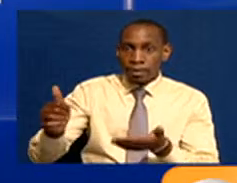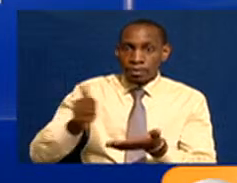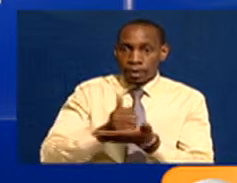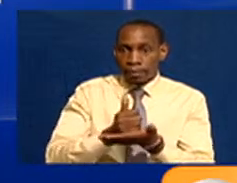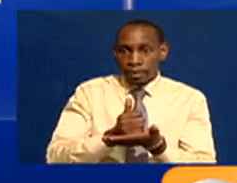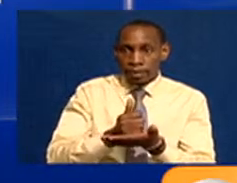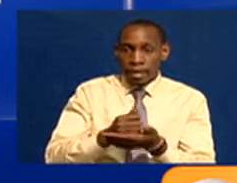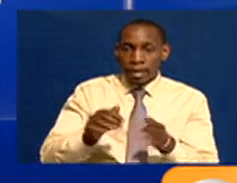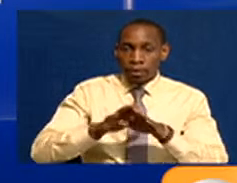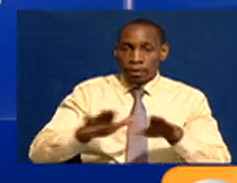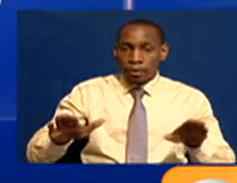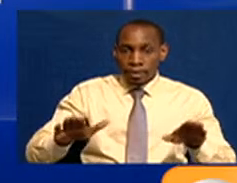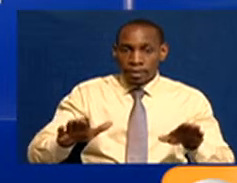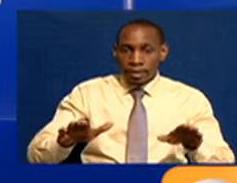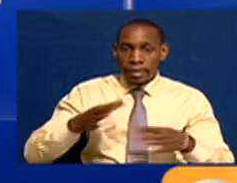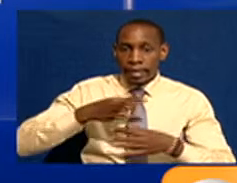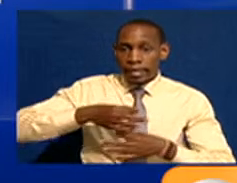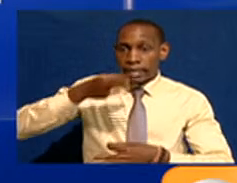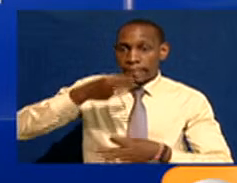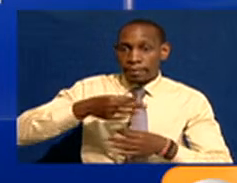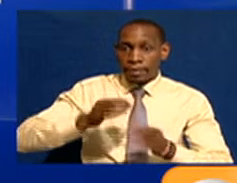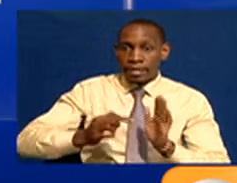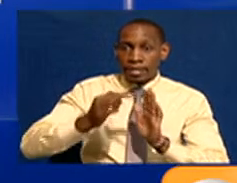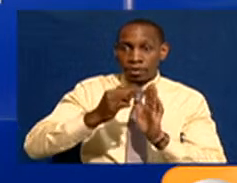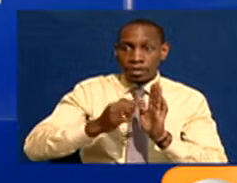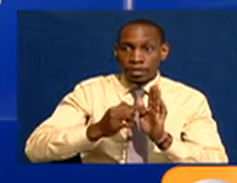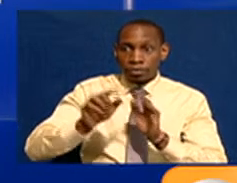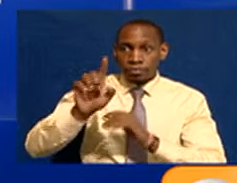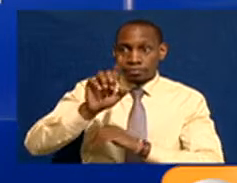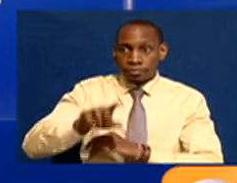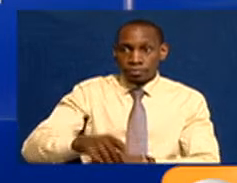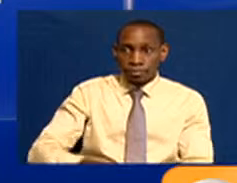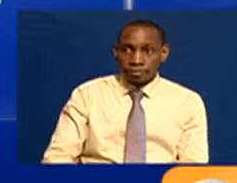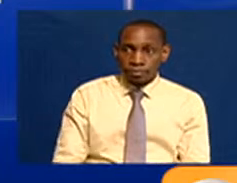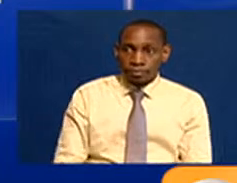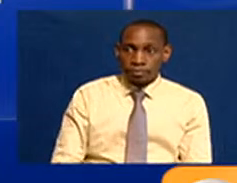them on permanent and pensionable terms?